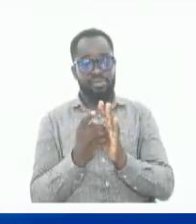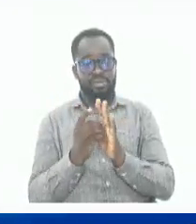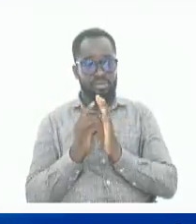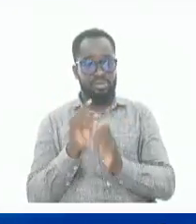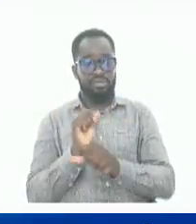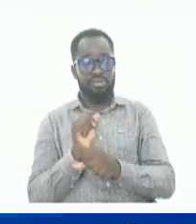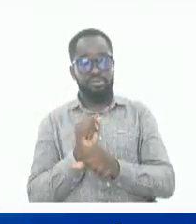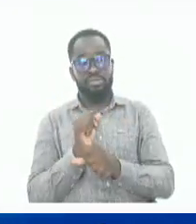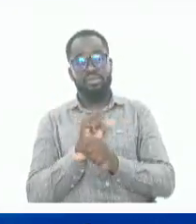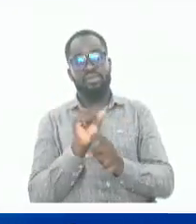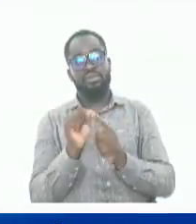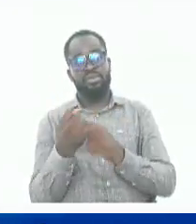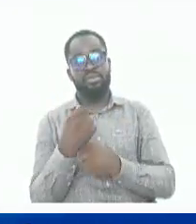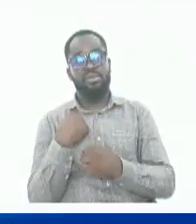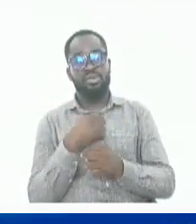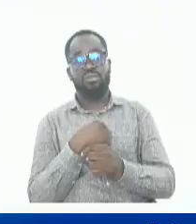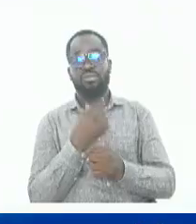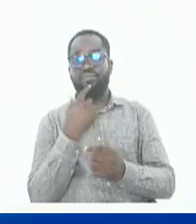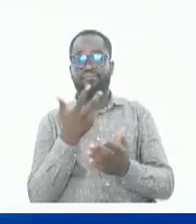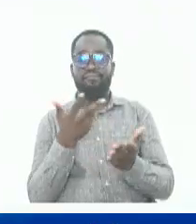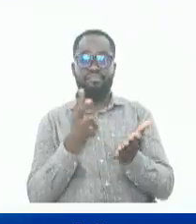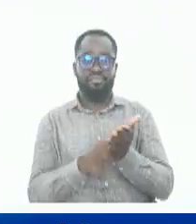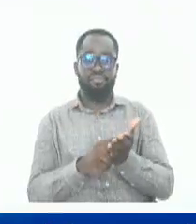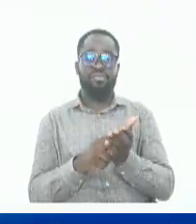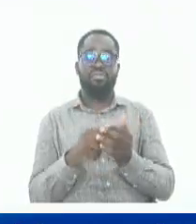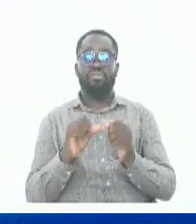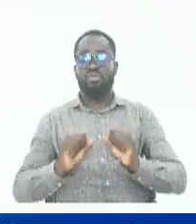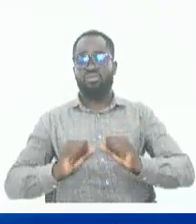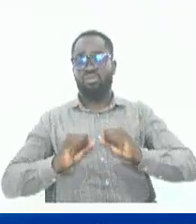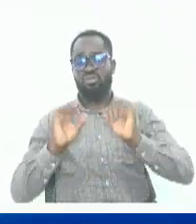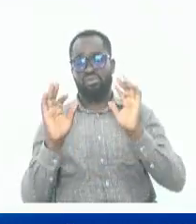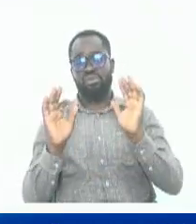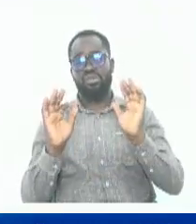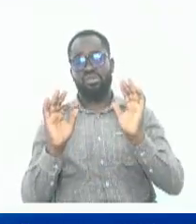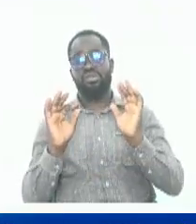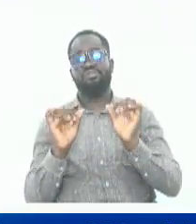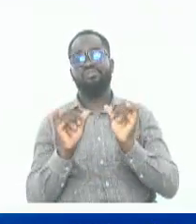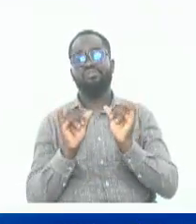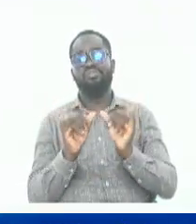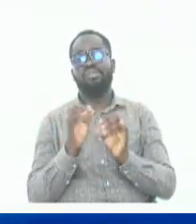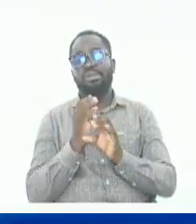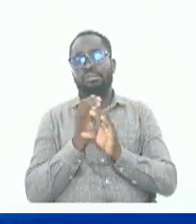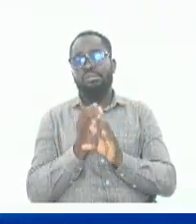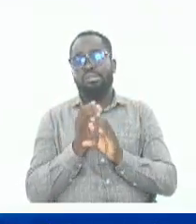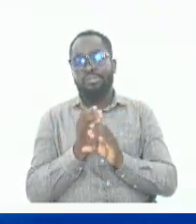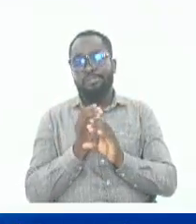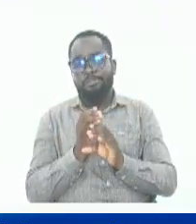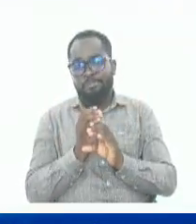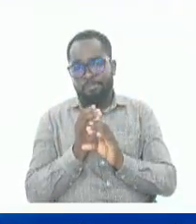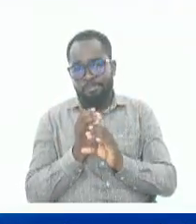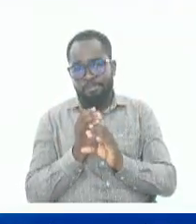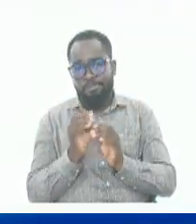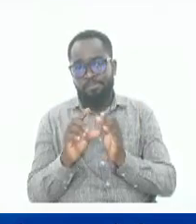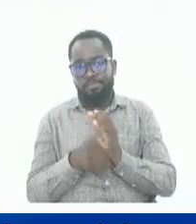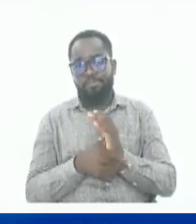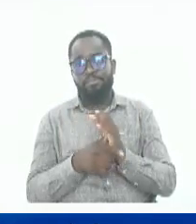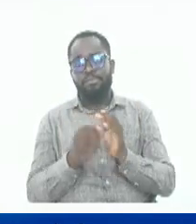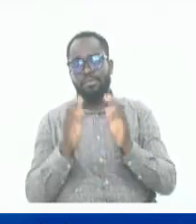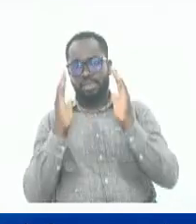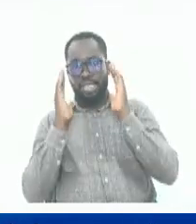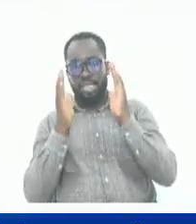operational circumstances, we reaffirm our unwavering commitment to remain cautiously optimistic,